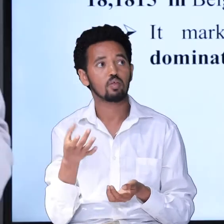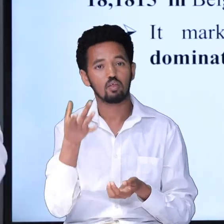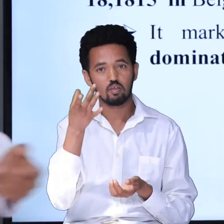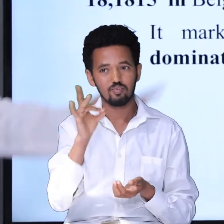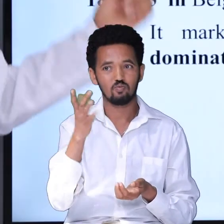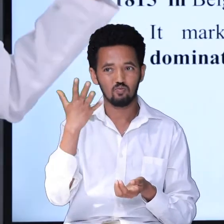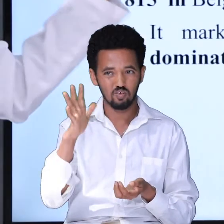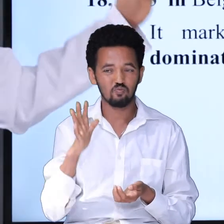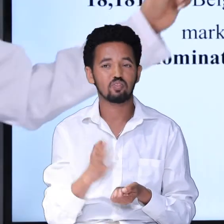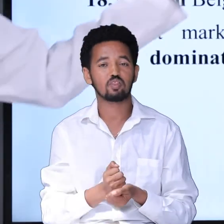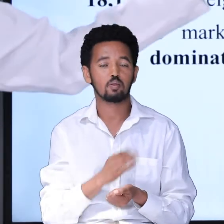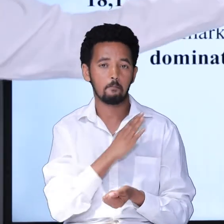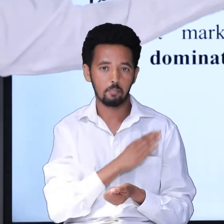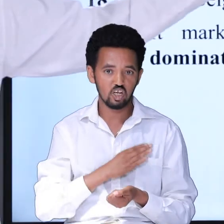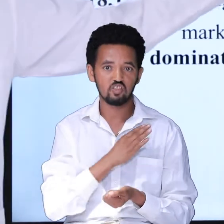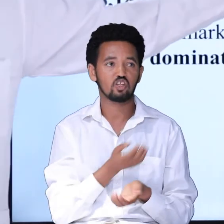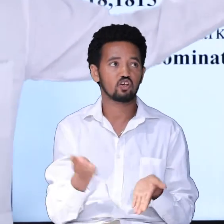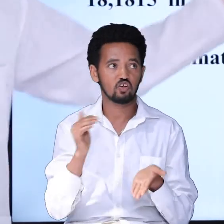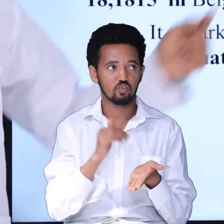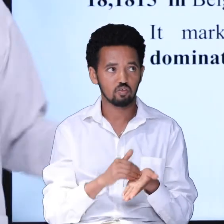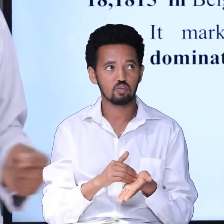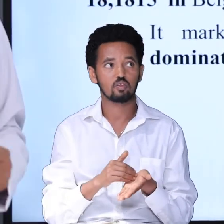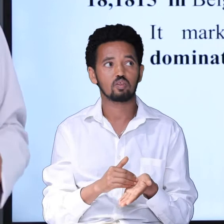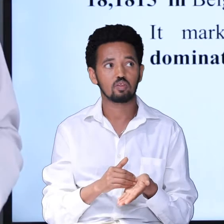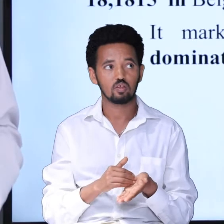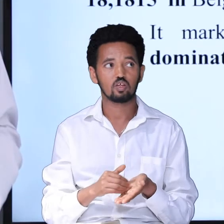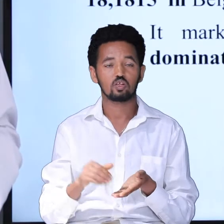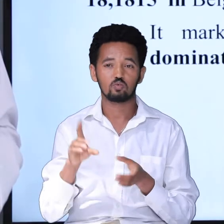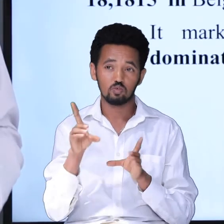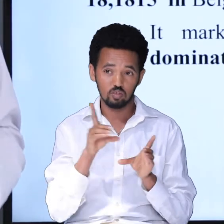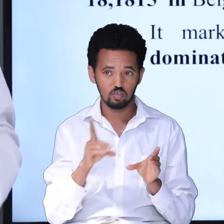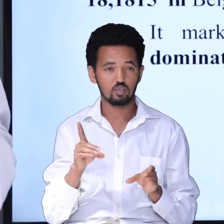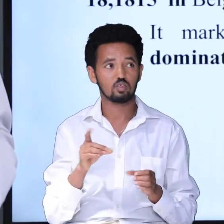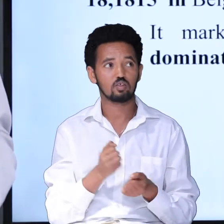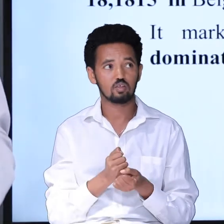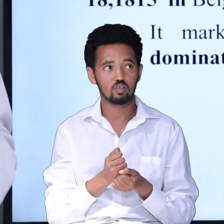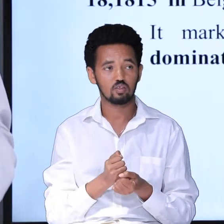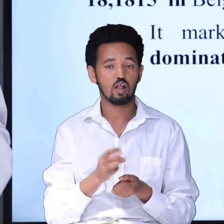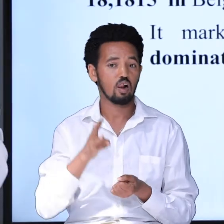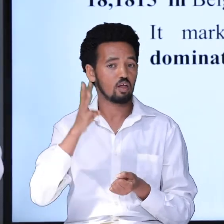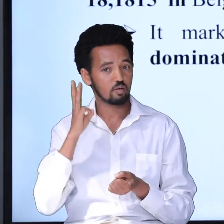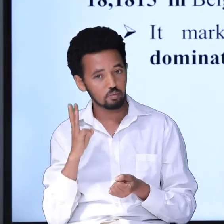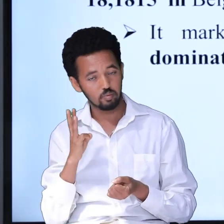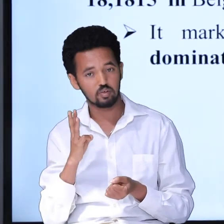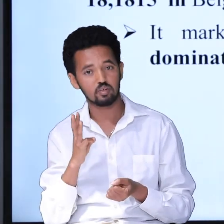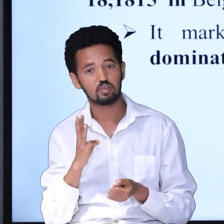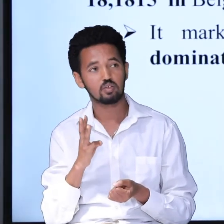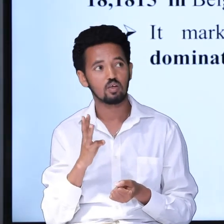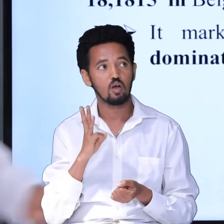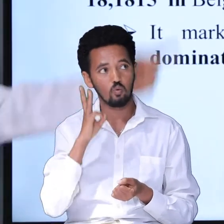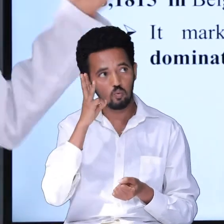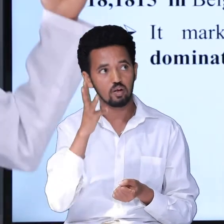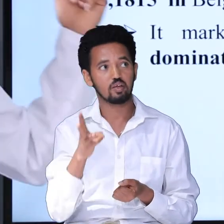1815. The British led by the Duke of Wellington. The British was led by the Duke of